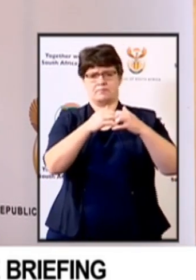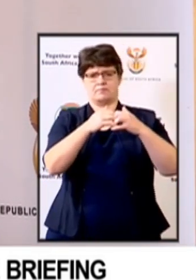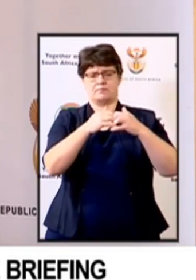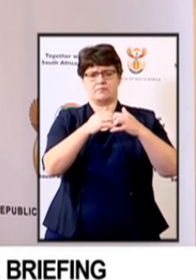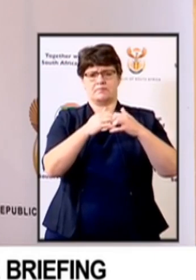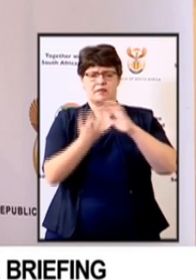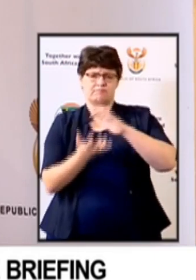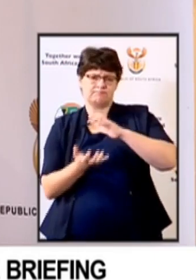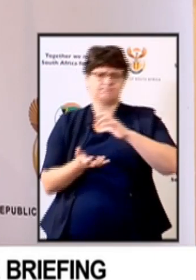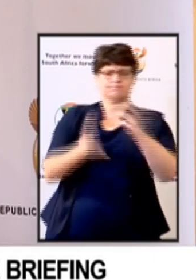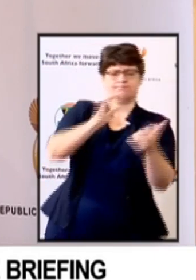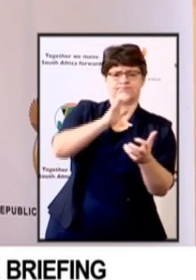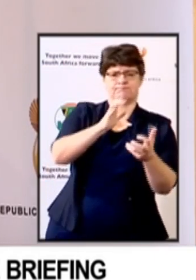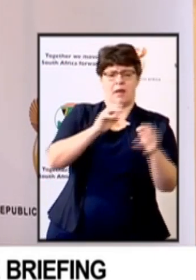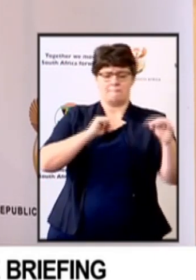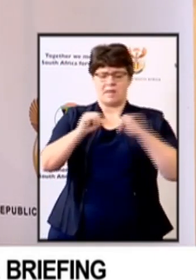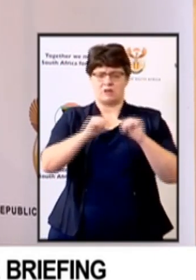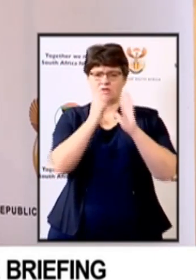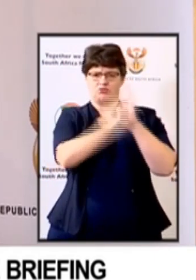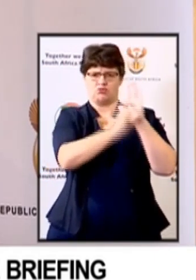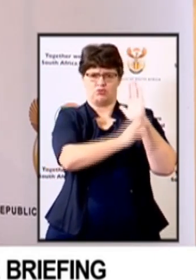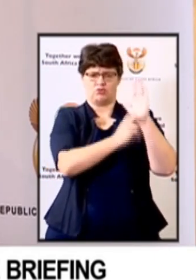disaster management regulations,